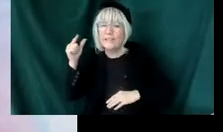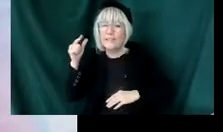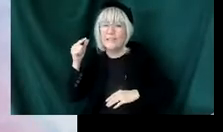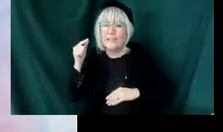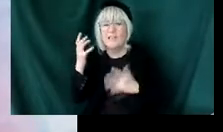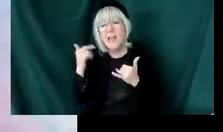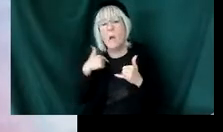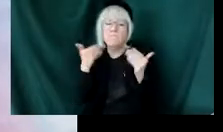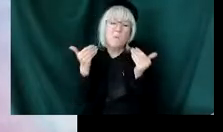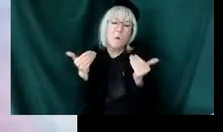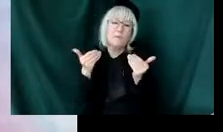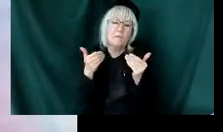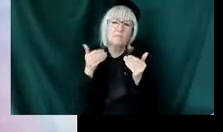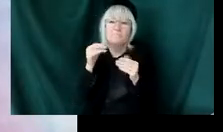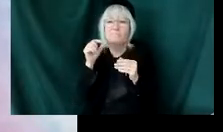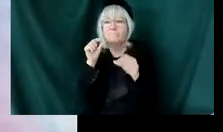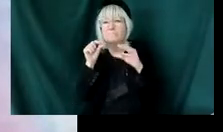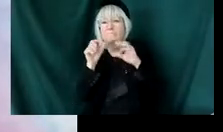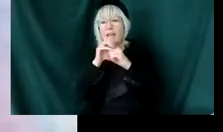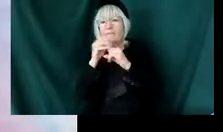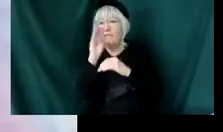I can go ahead and put a stem in.